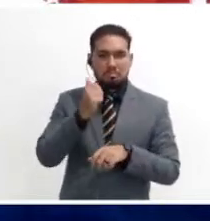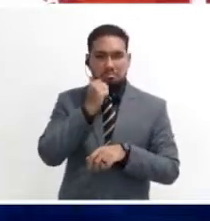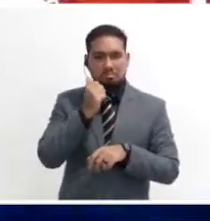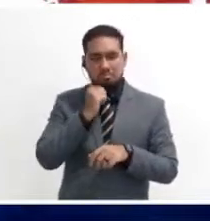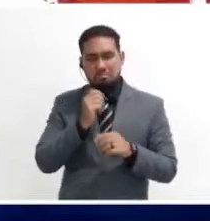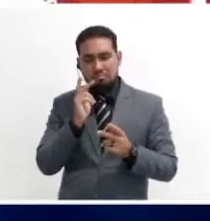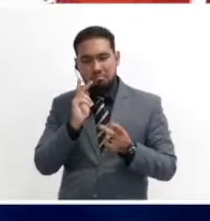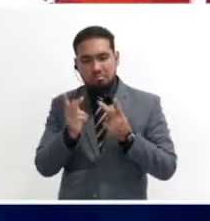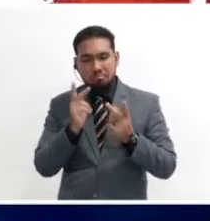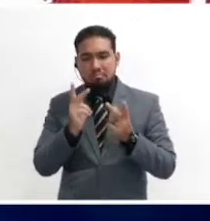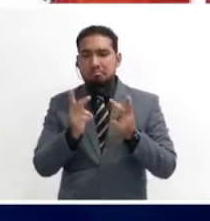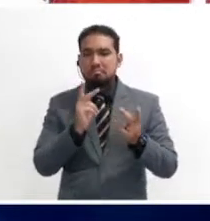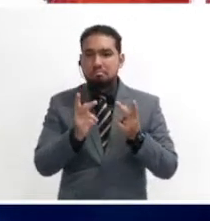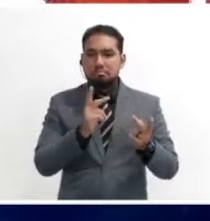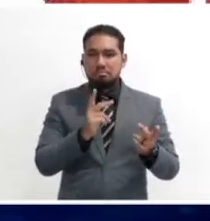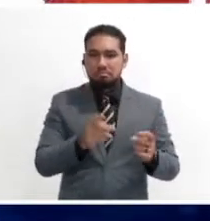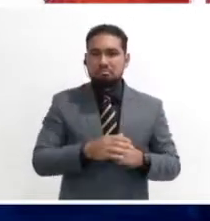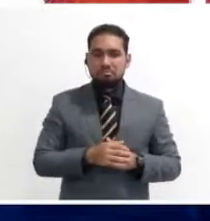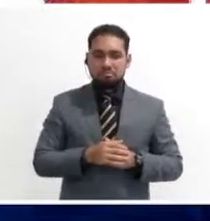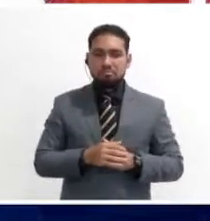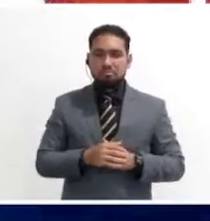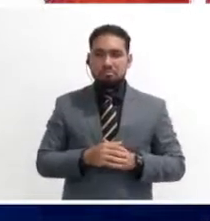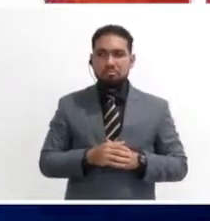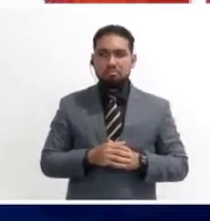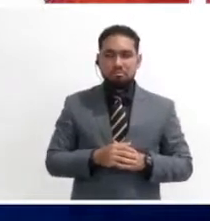And so you go from very small,